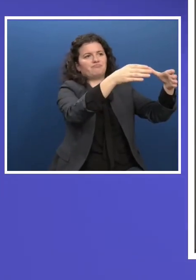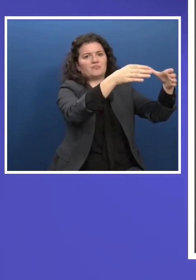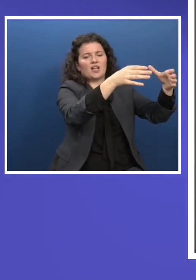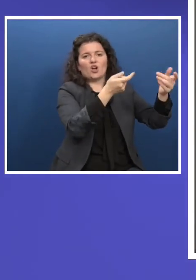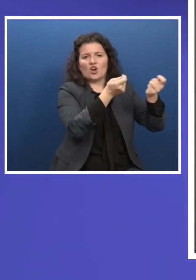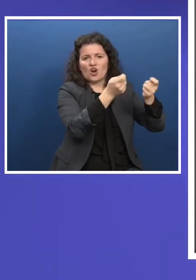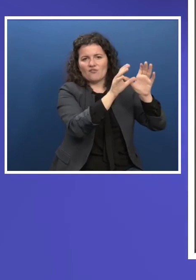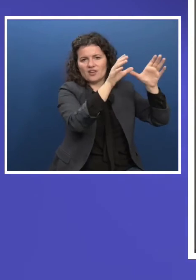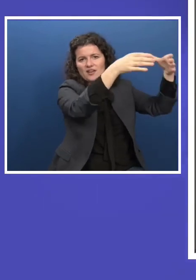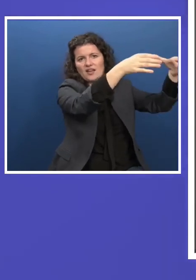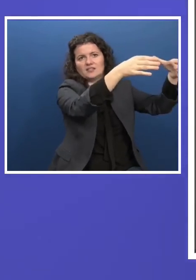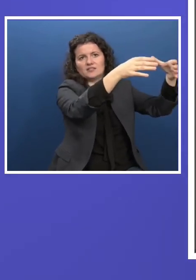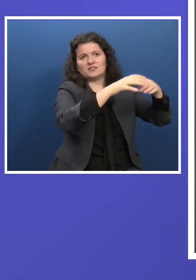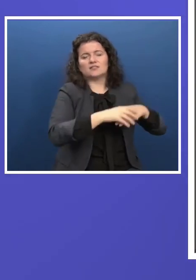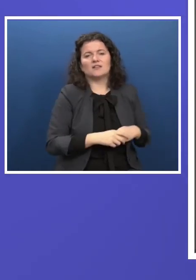executive